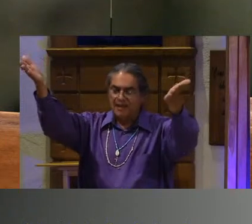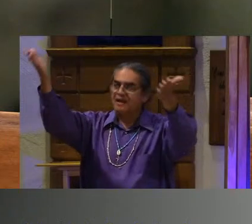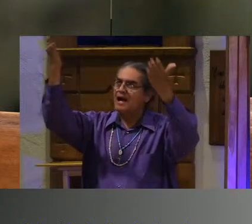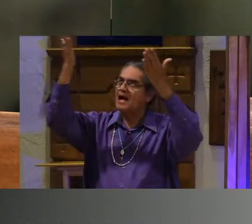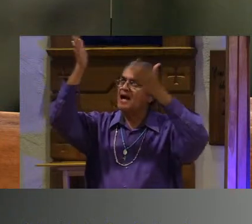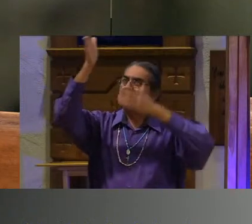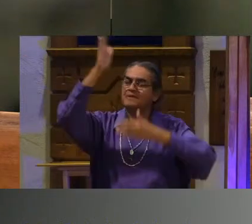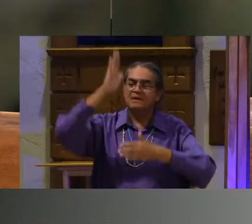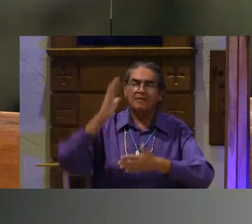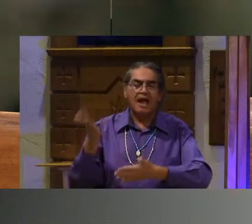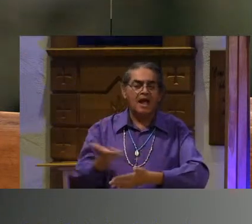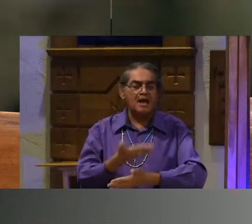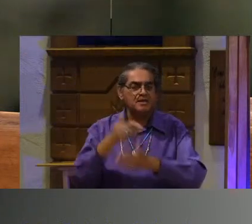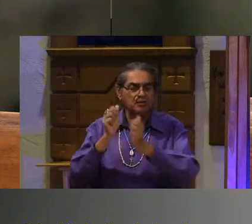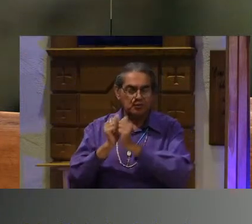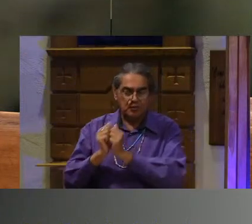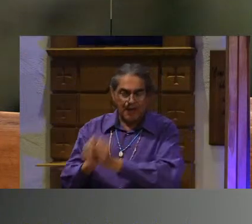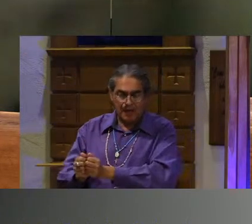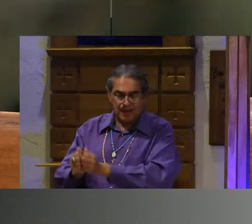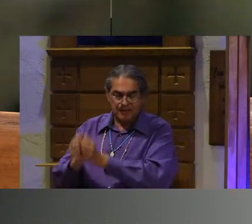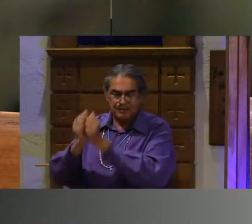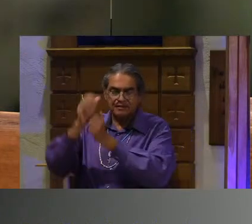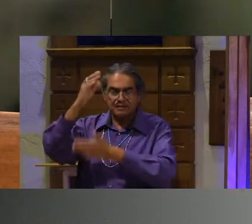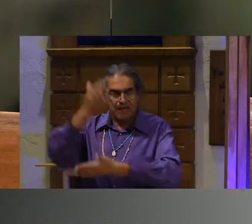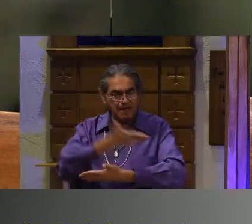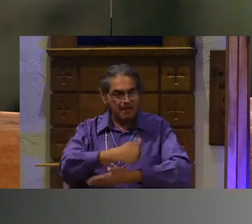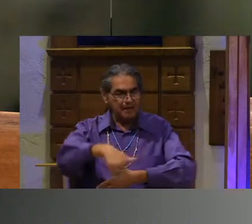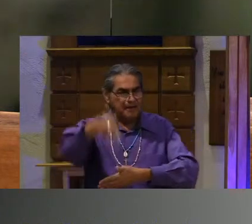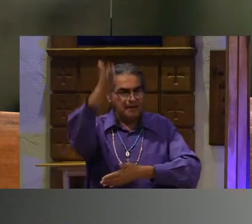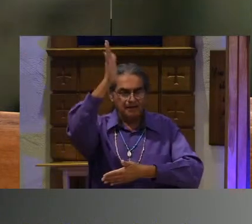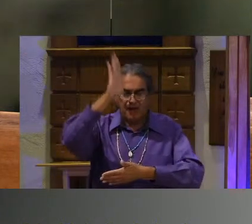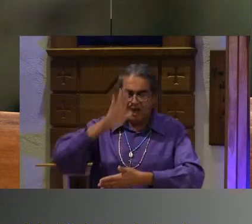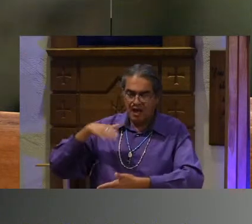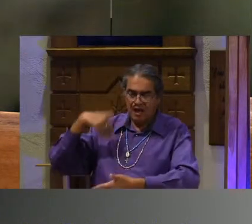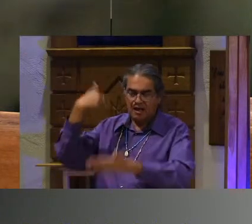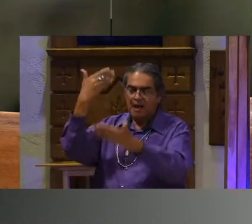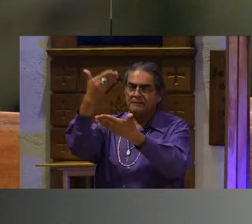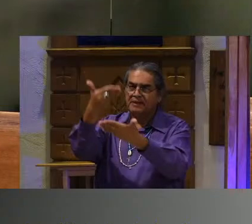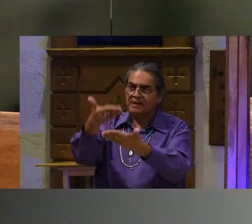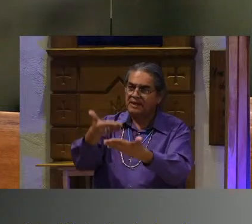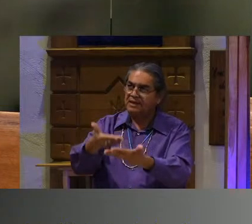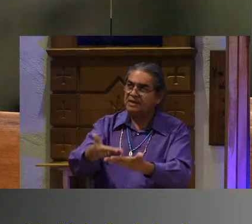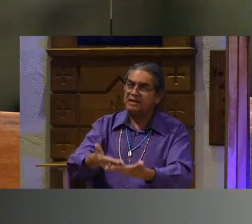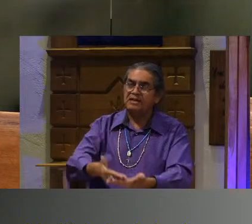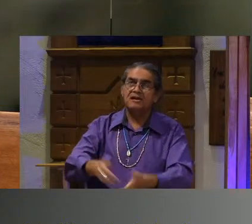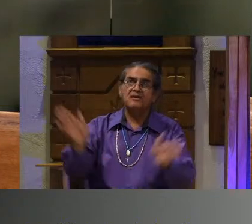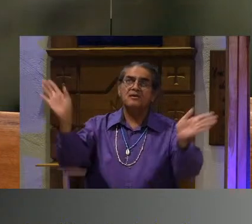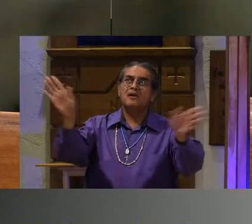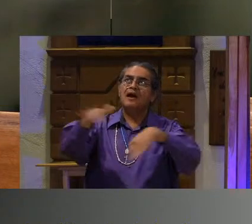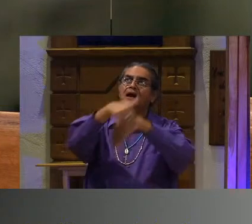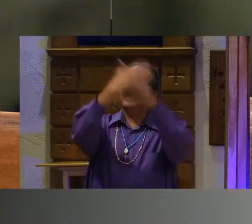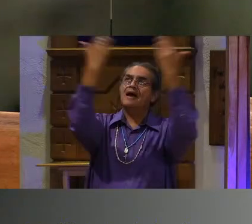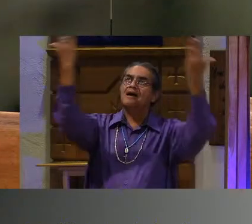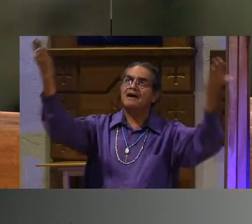Come, come, Emmanuel, Son of God, appear.